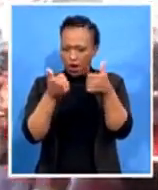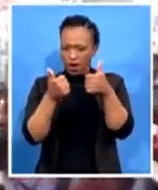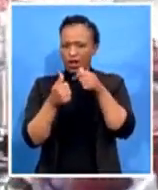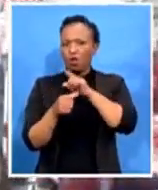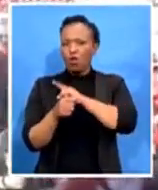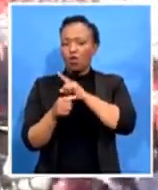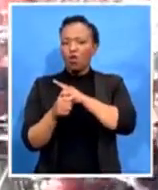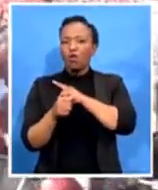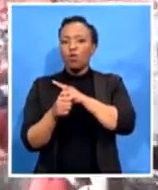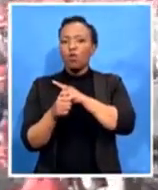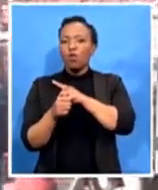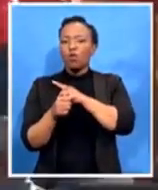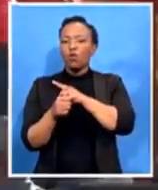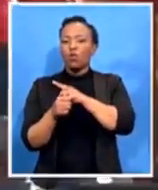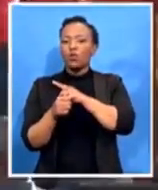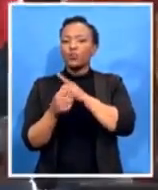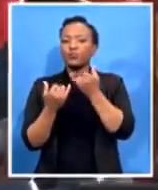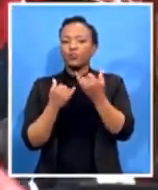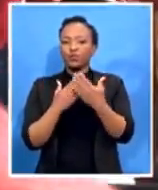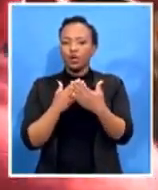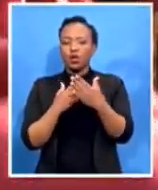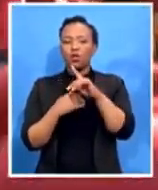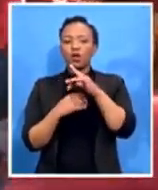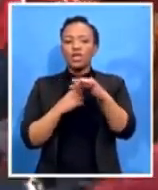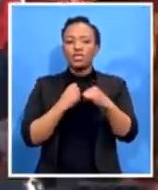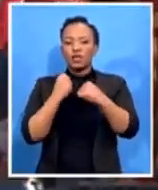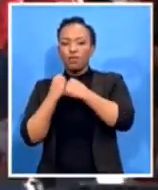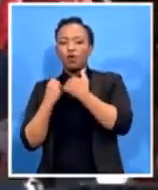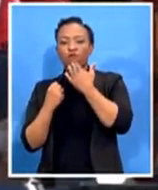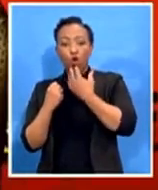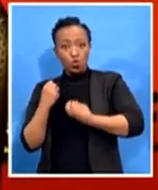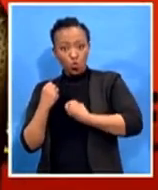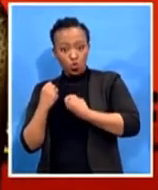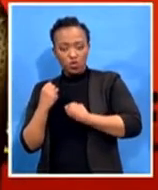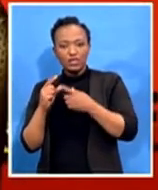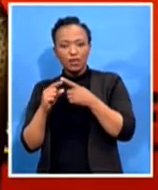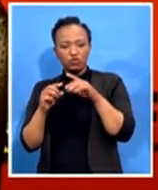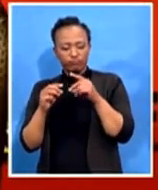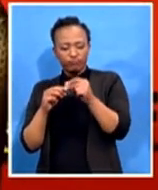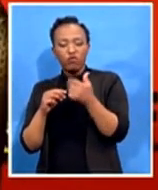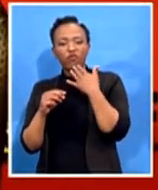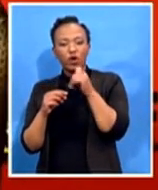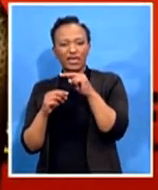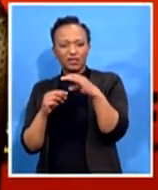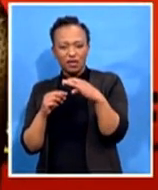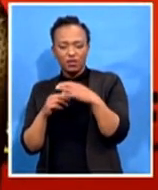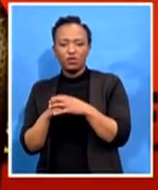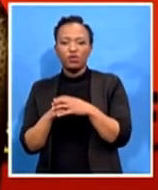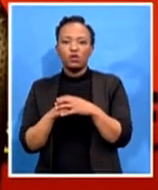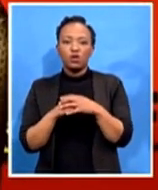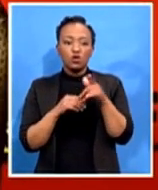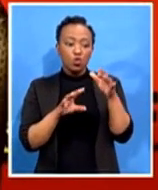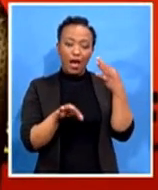the support of the ANC. And is that, as analysts, you managed to pin down